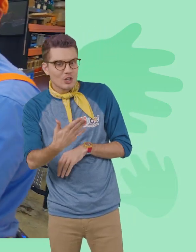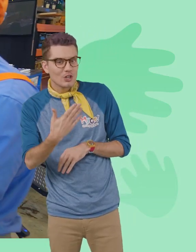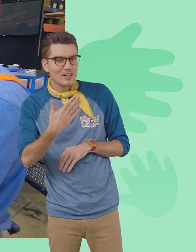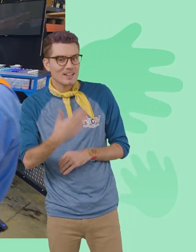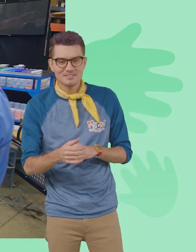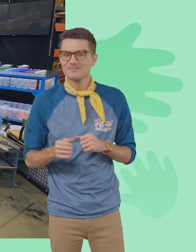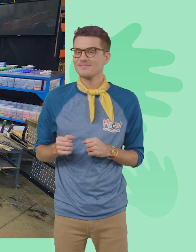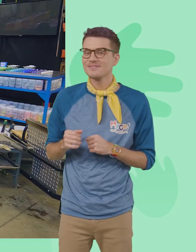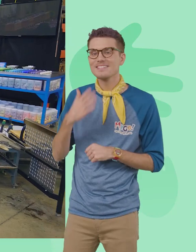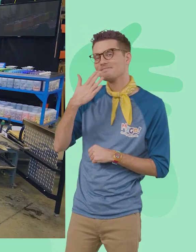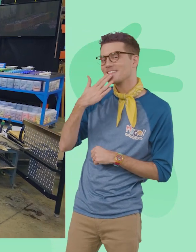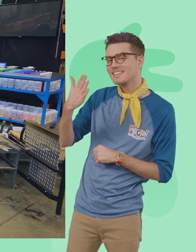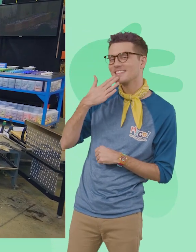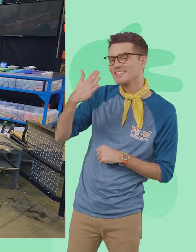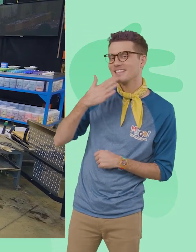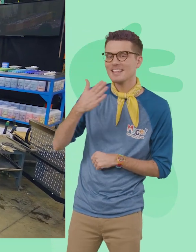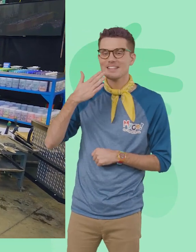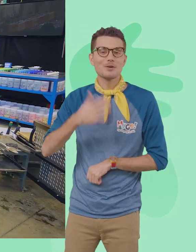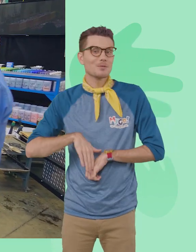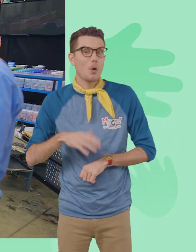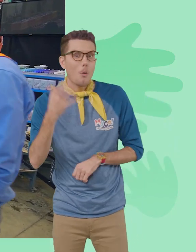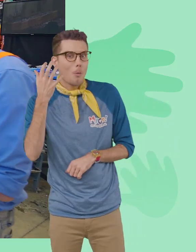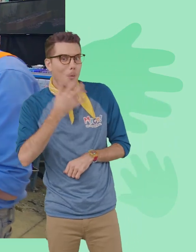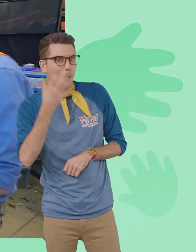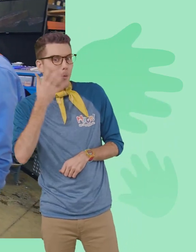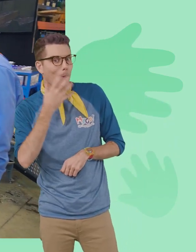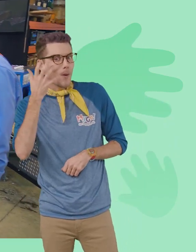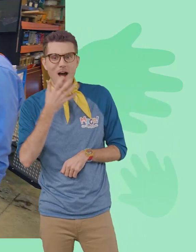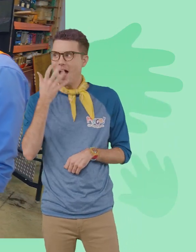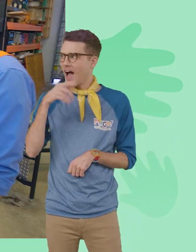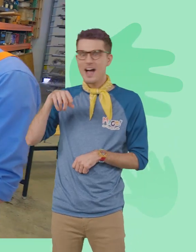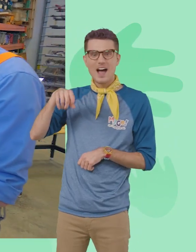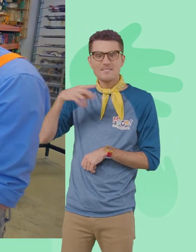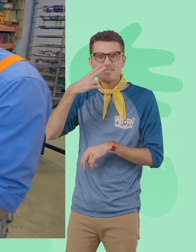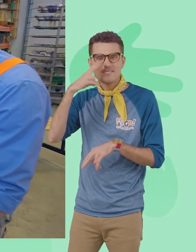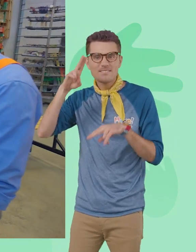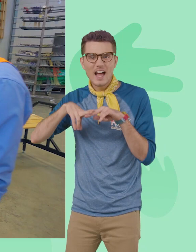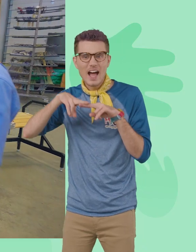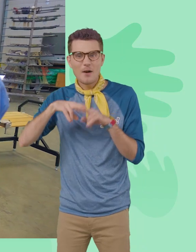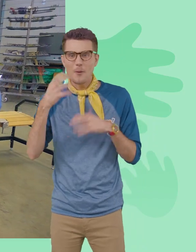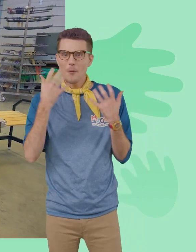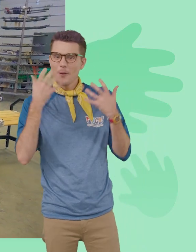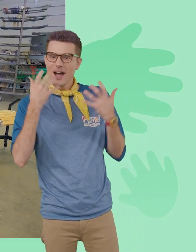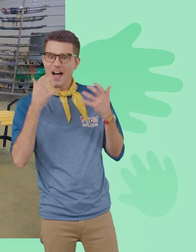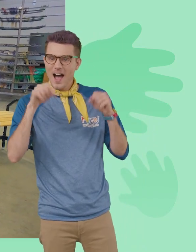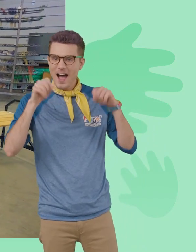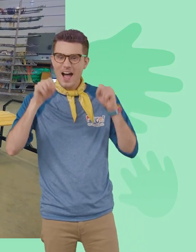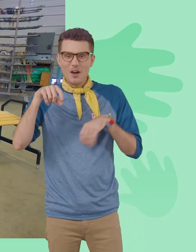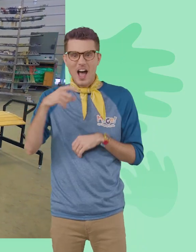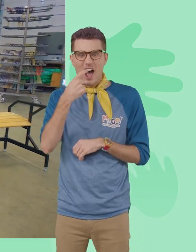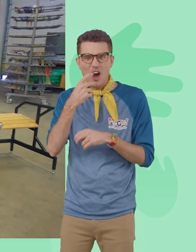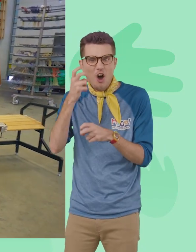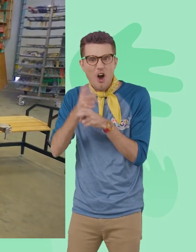This is fun. Wow. It's so cool how glass is really hard when it's cold. But